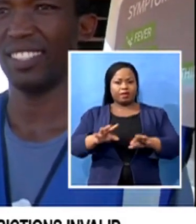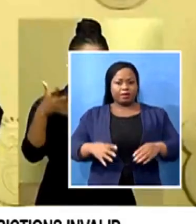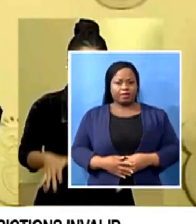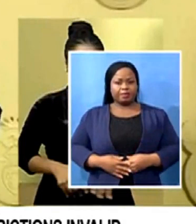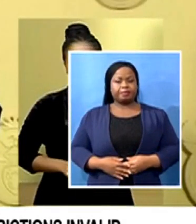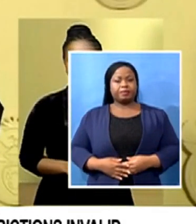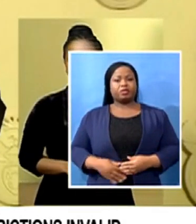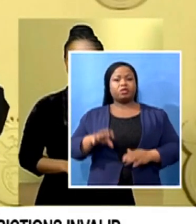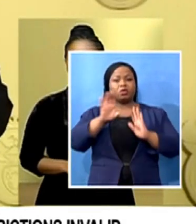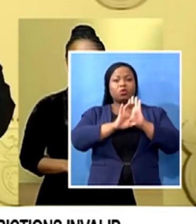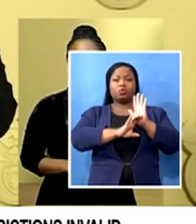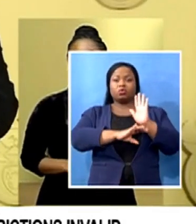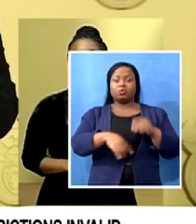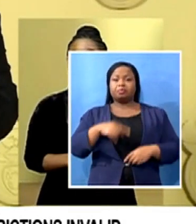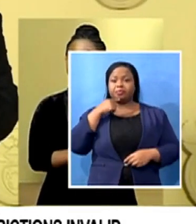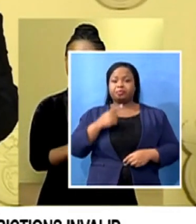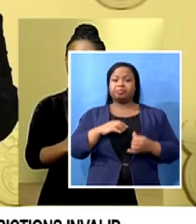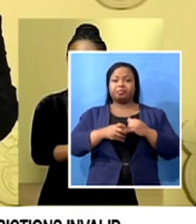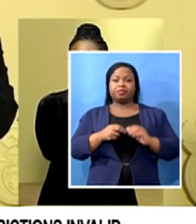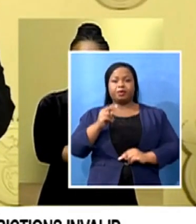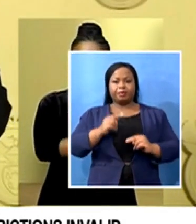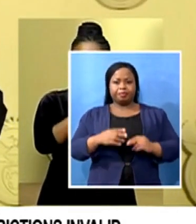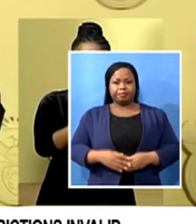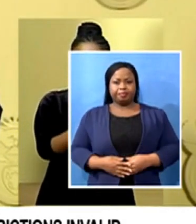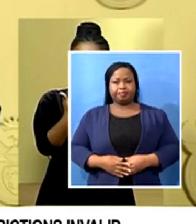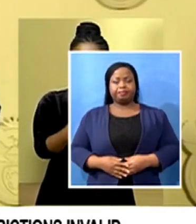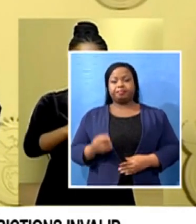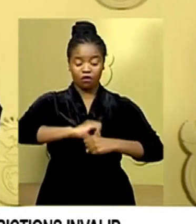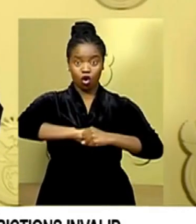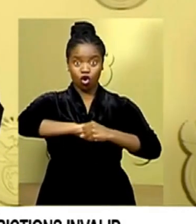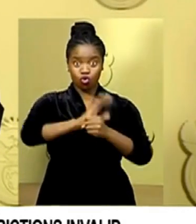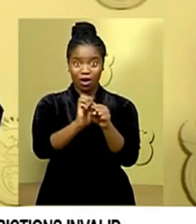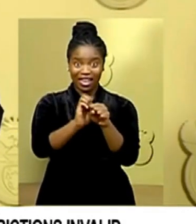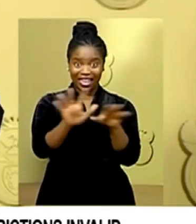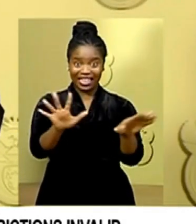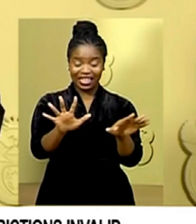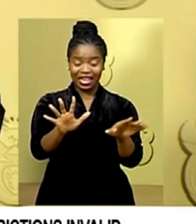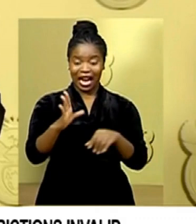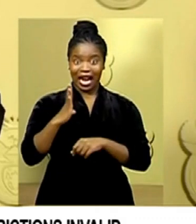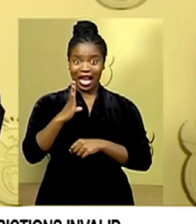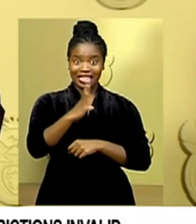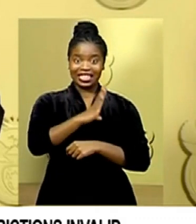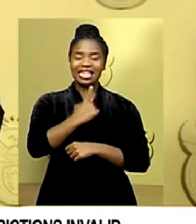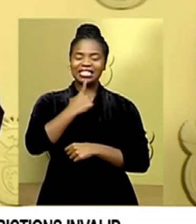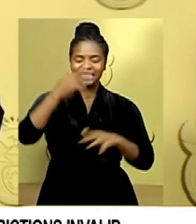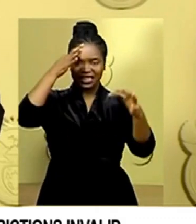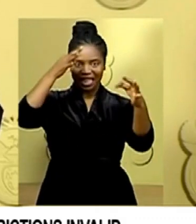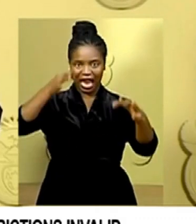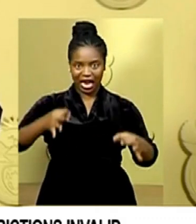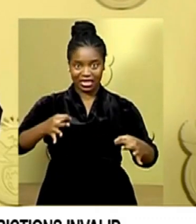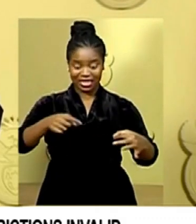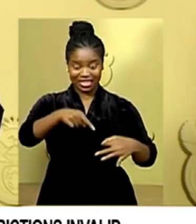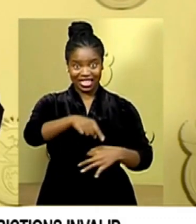outbreak. As a consequence, the National Coronavirus Command Council has decided